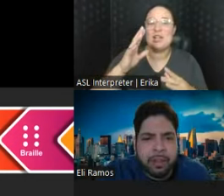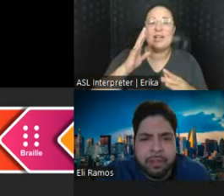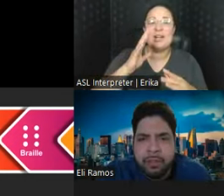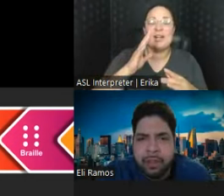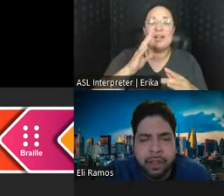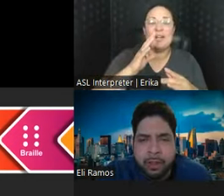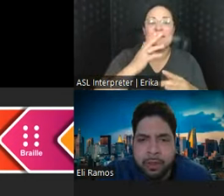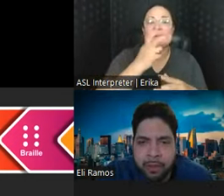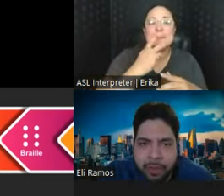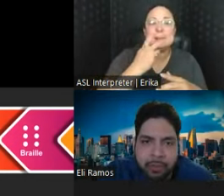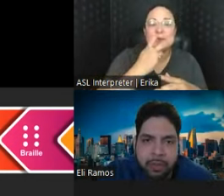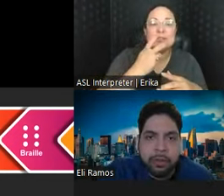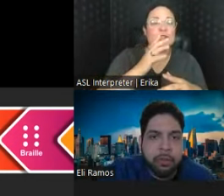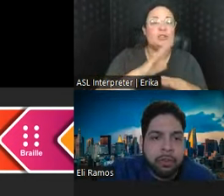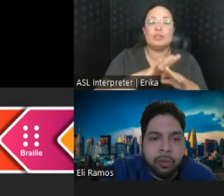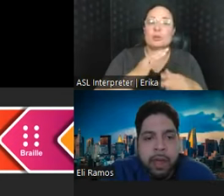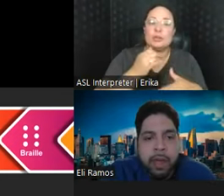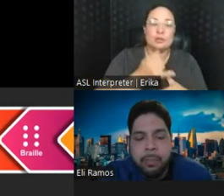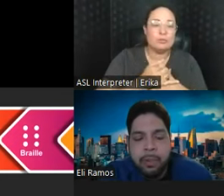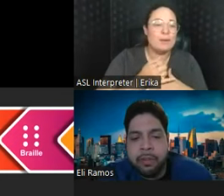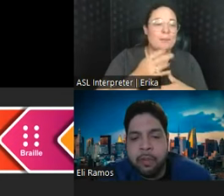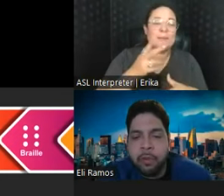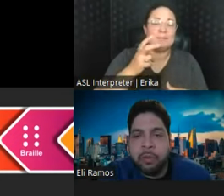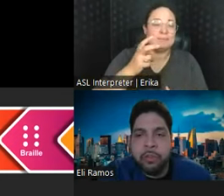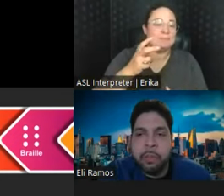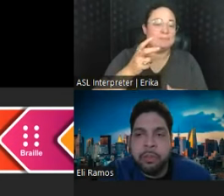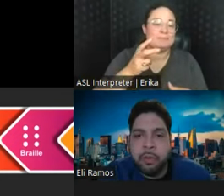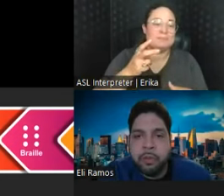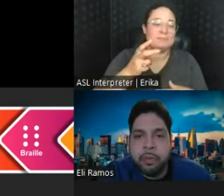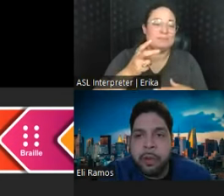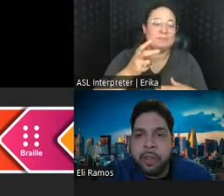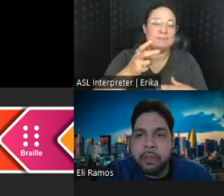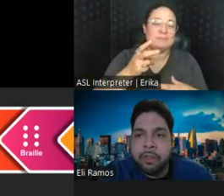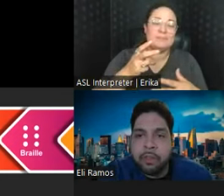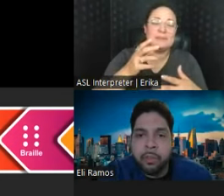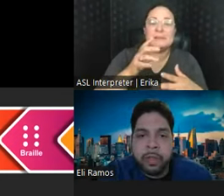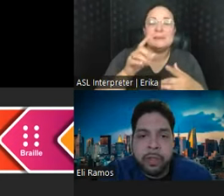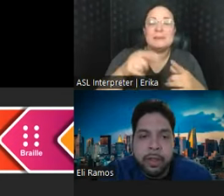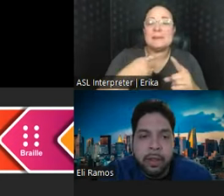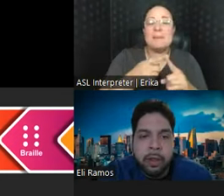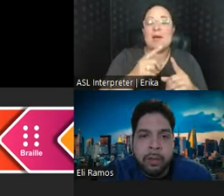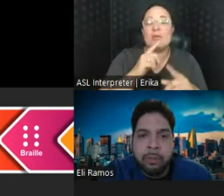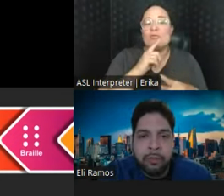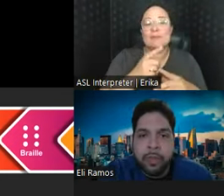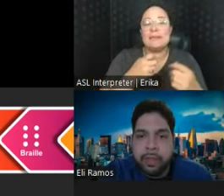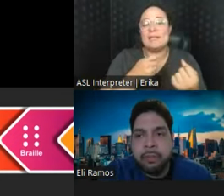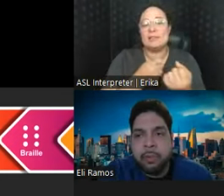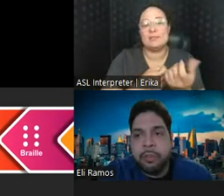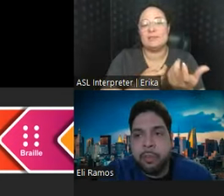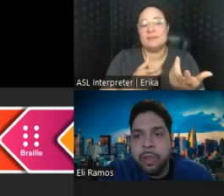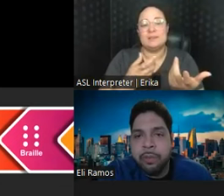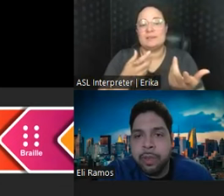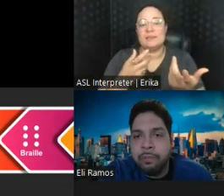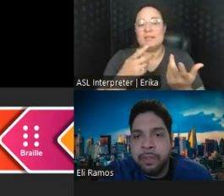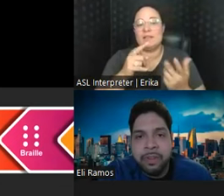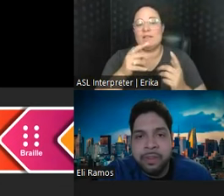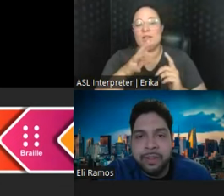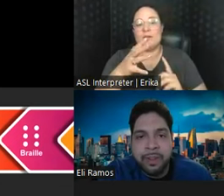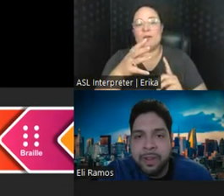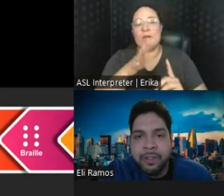their sentences, and it could be so tempting to do so. But as Arthur was saying before, it's about agency, really. If you take that voice away from